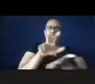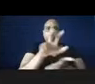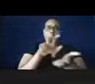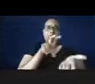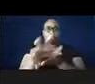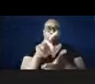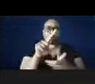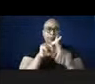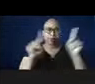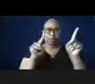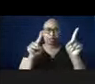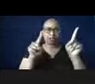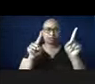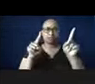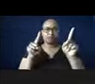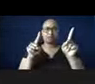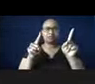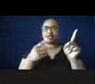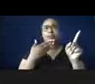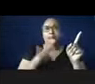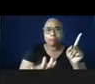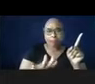allow parks to